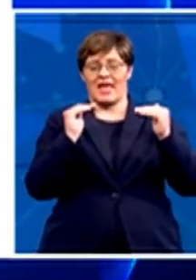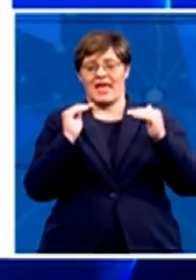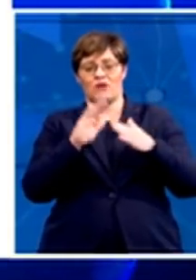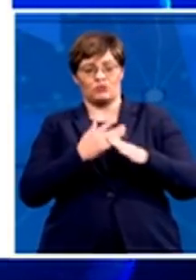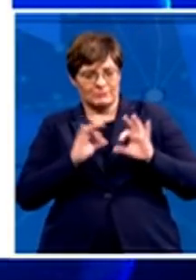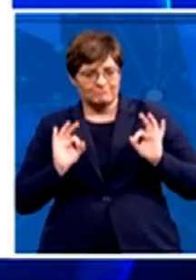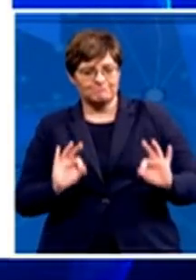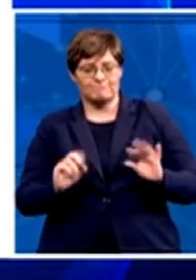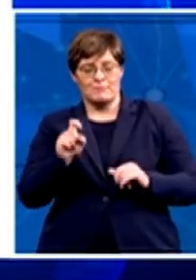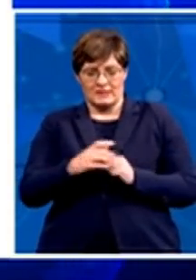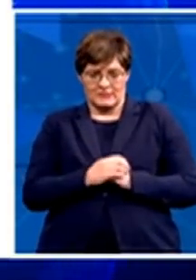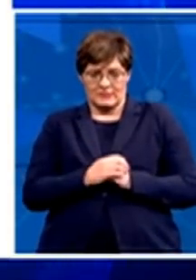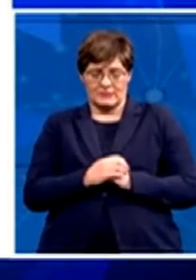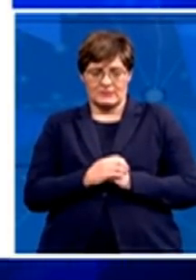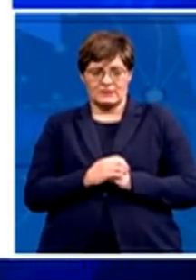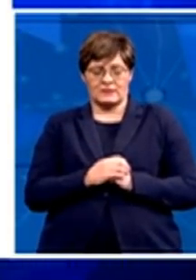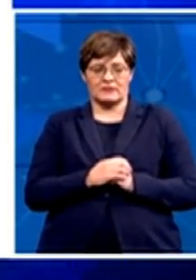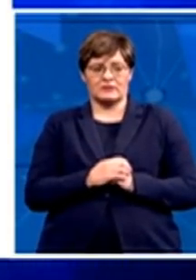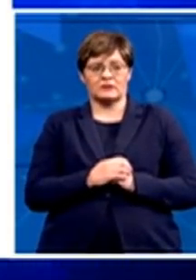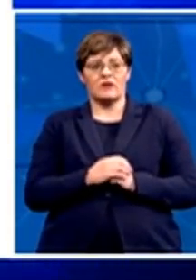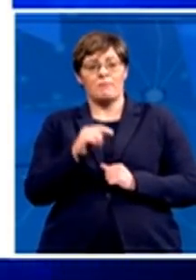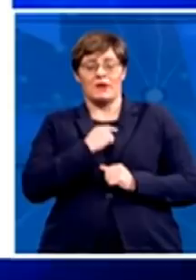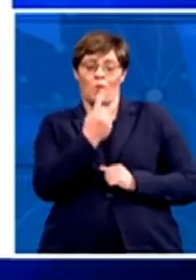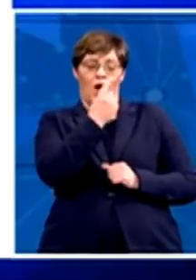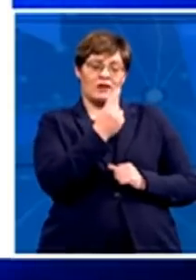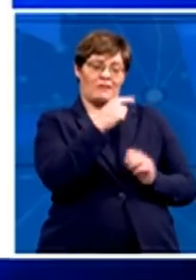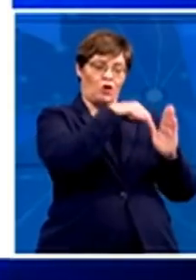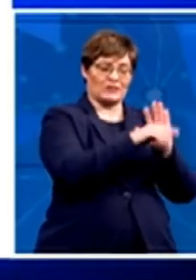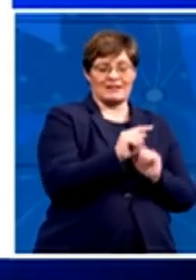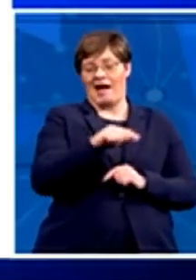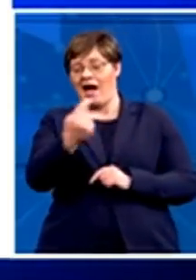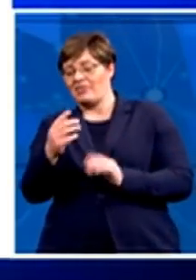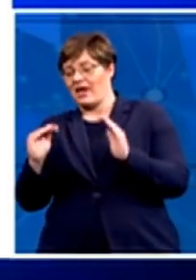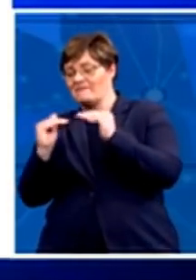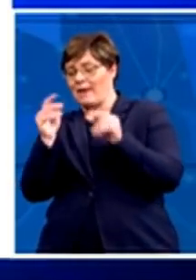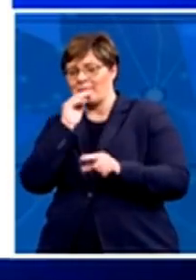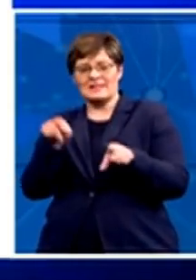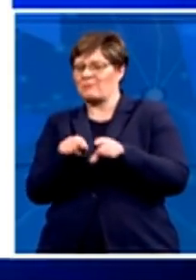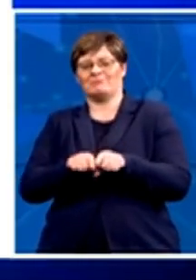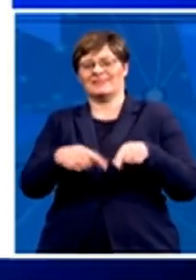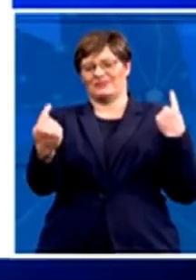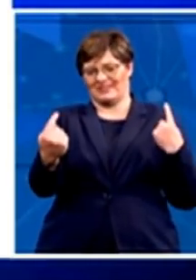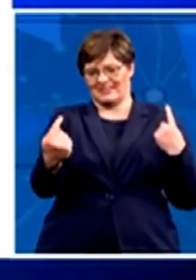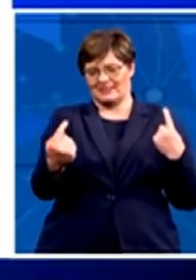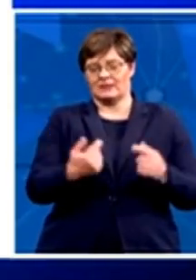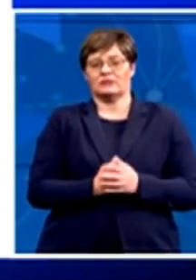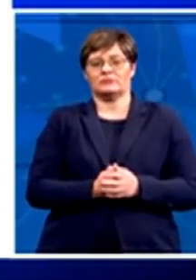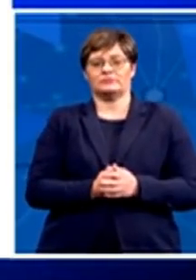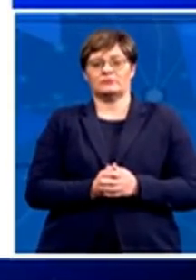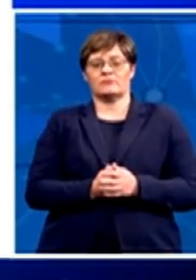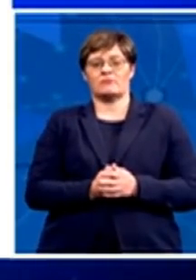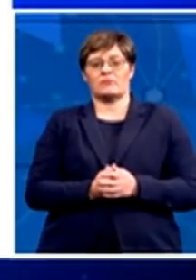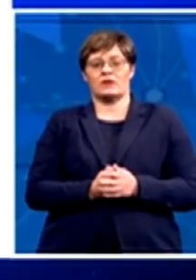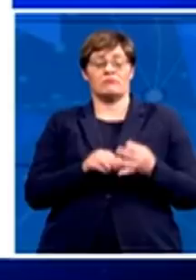in one context may not be so in a different context. The third rule is that of rationality.